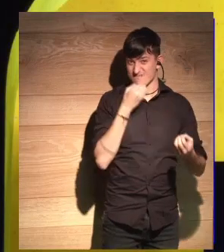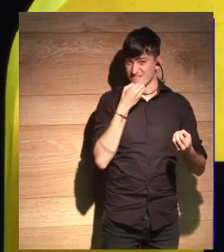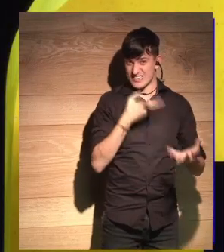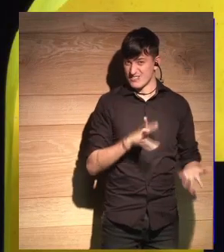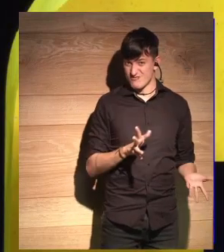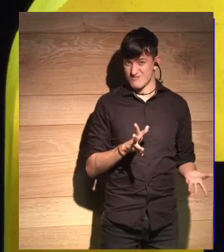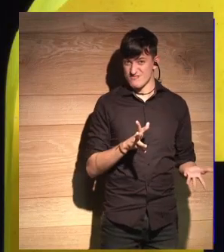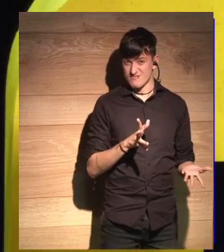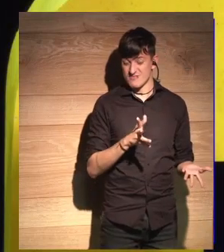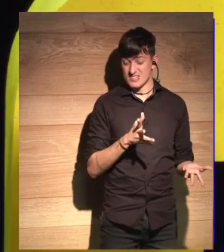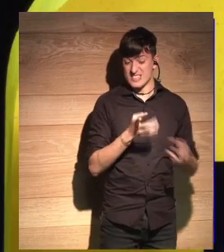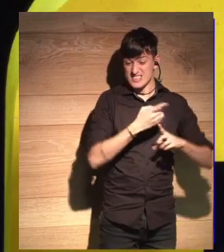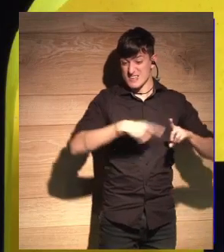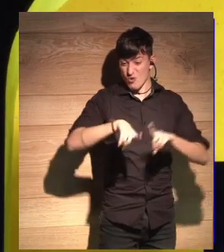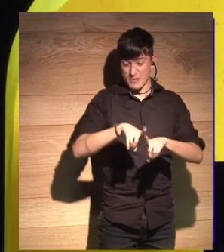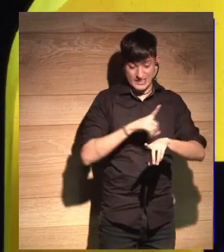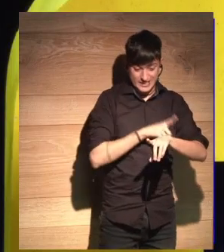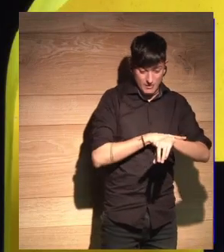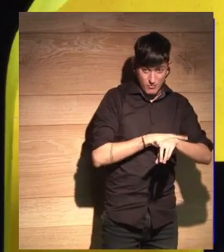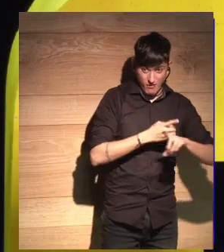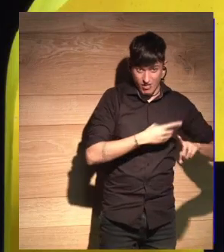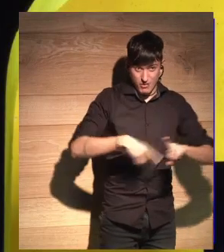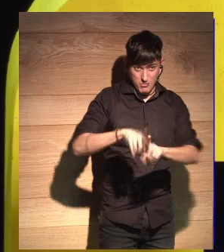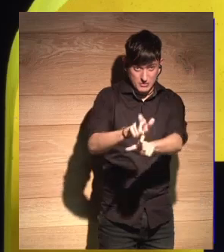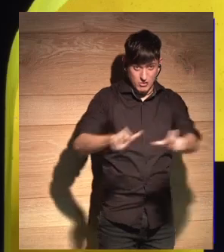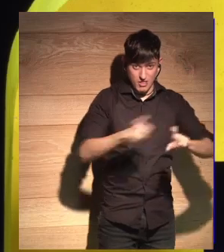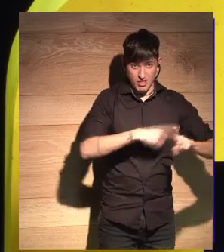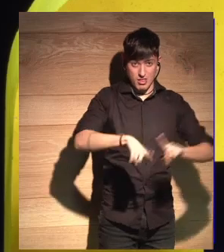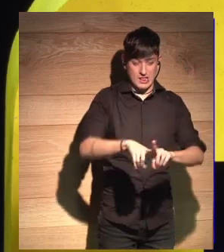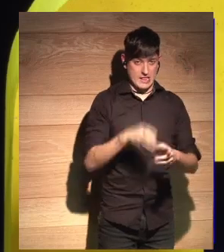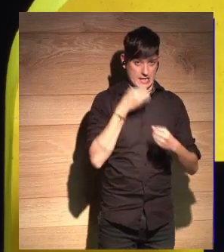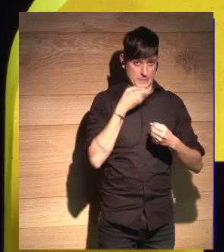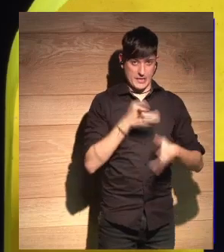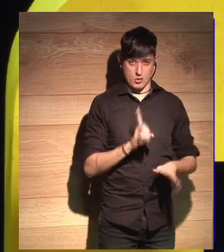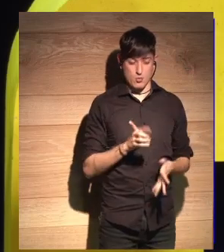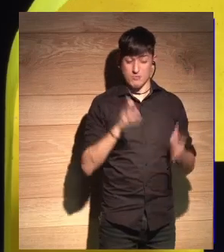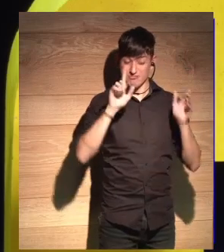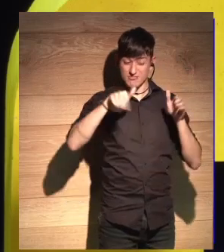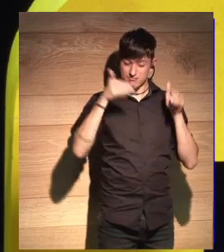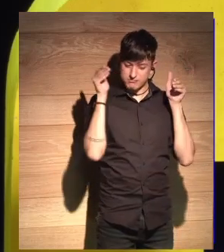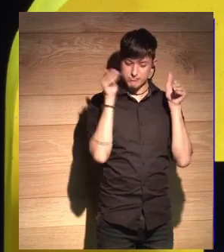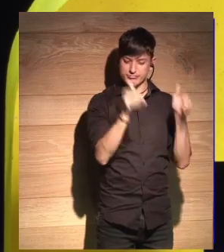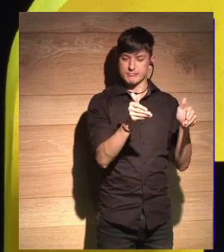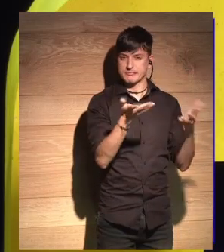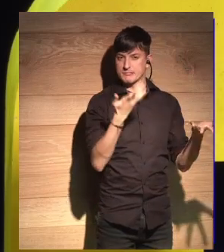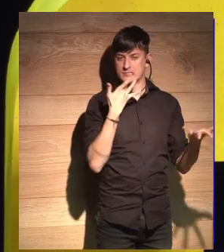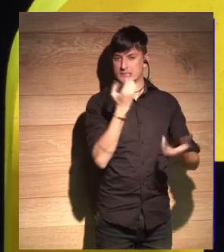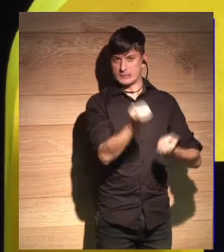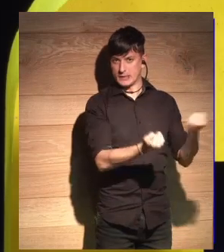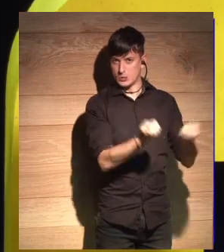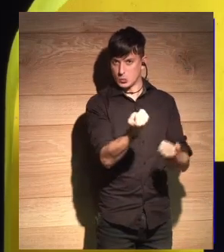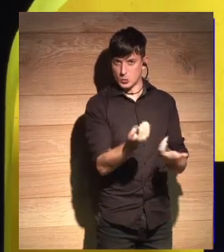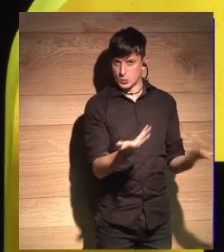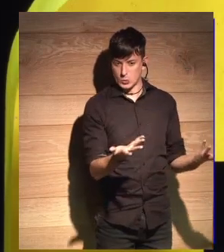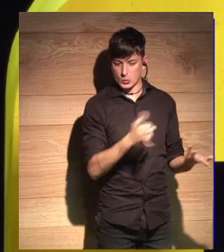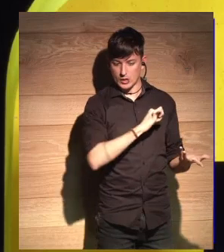back. It's still about making self-driving cars so that you can sell more chips and be on Google more